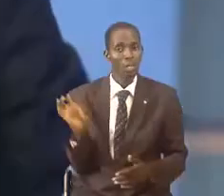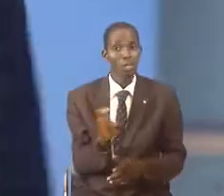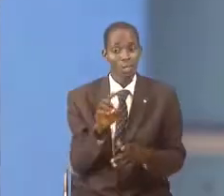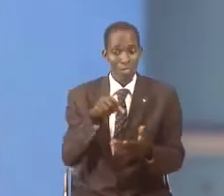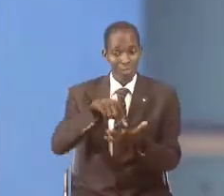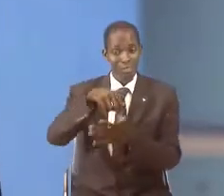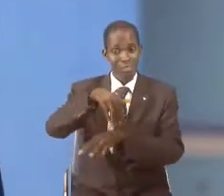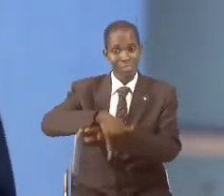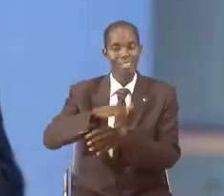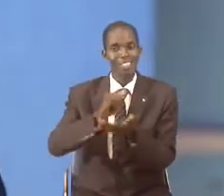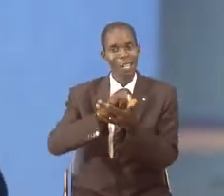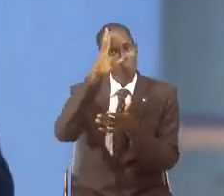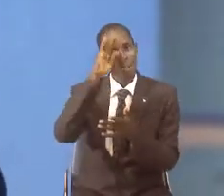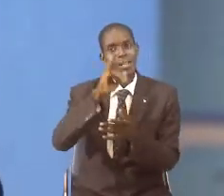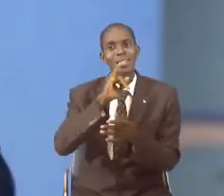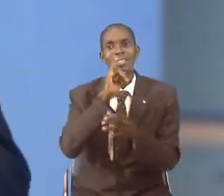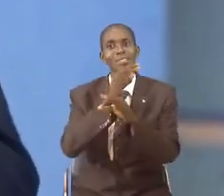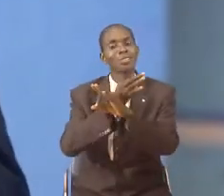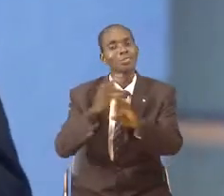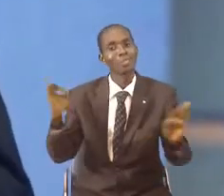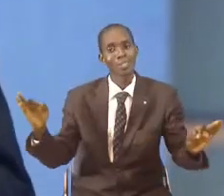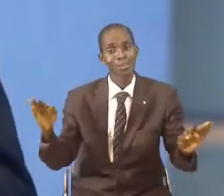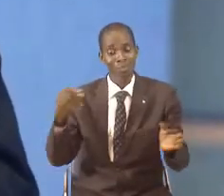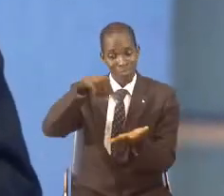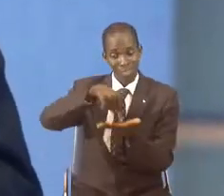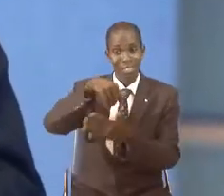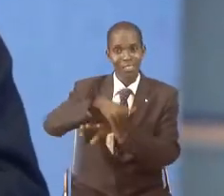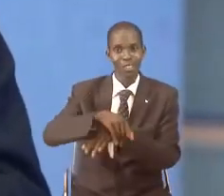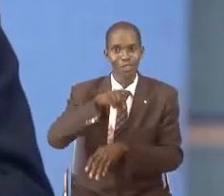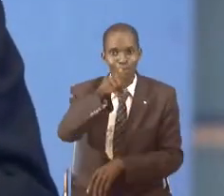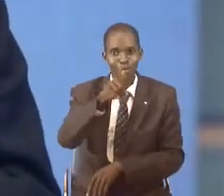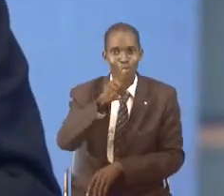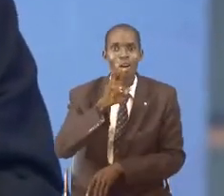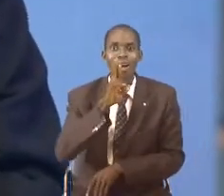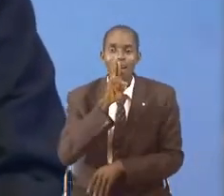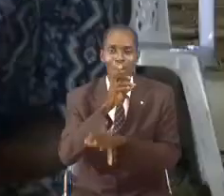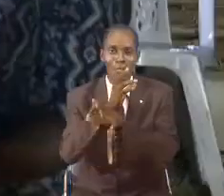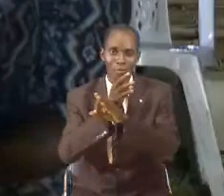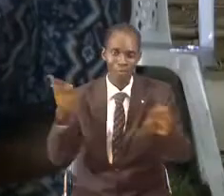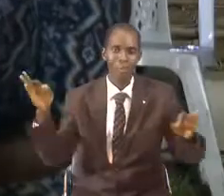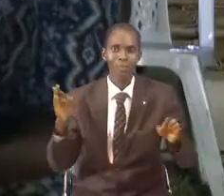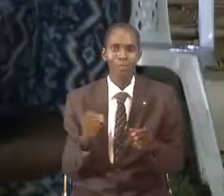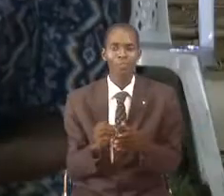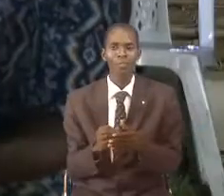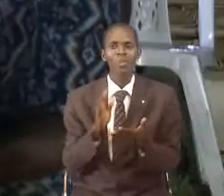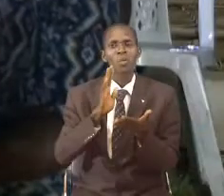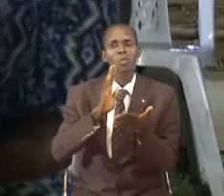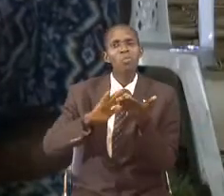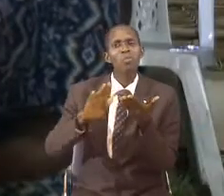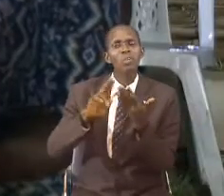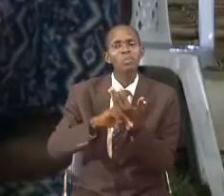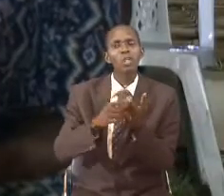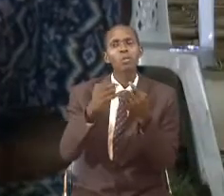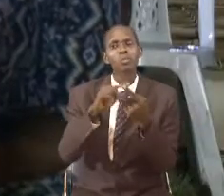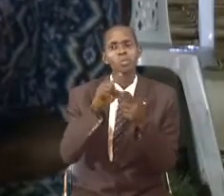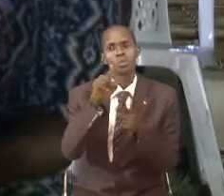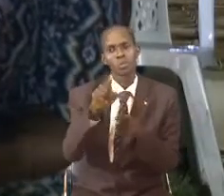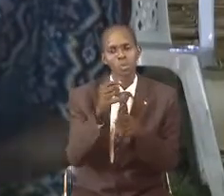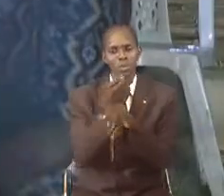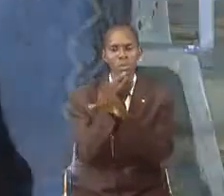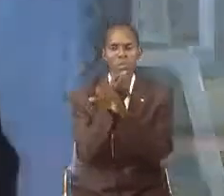life imprisonment. Tonight, that man is free. And tonight, you're